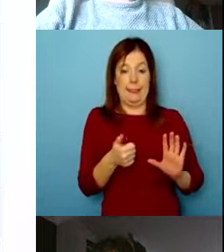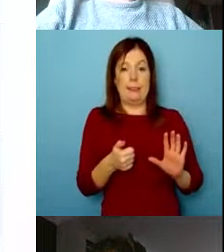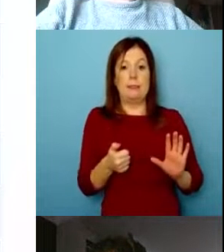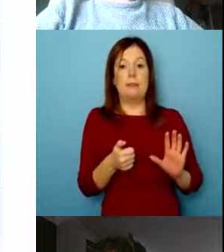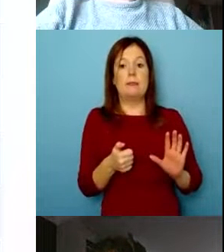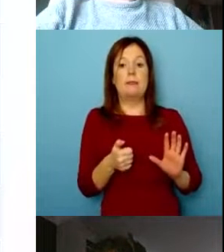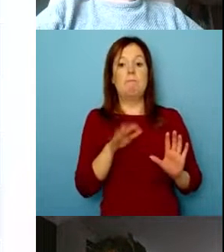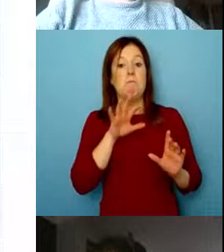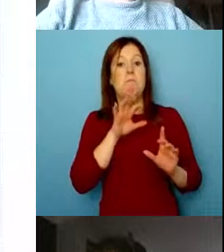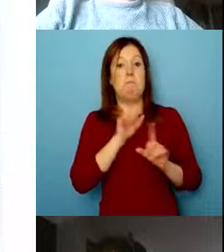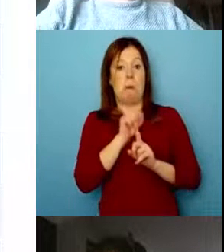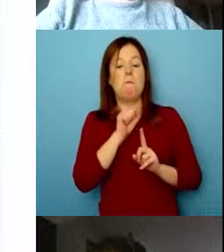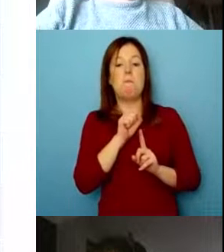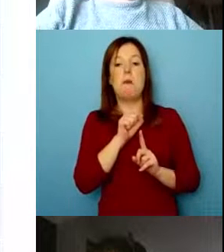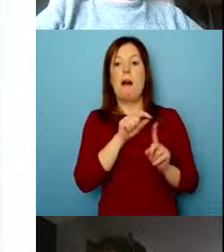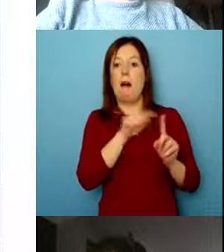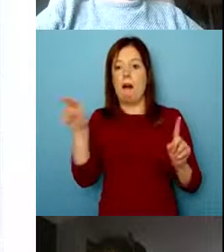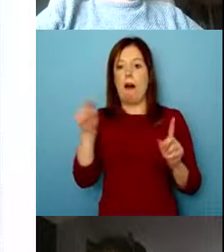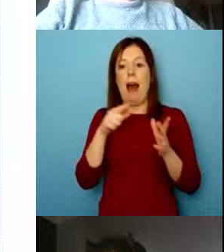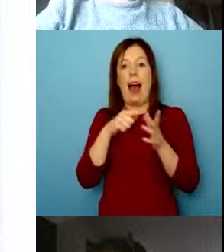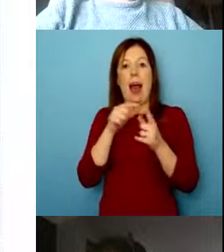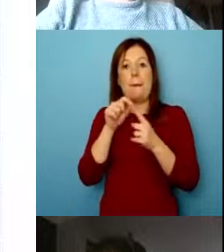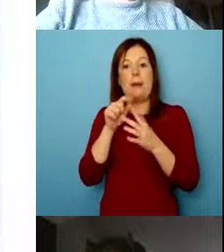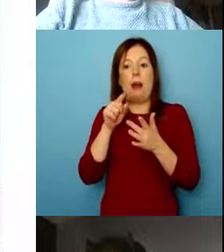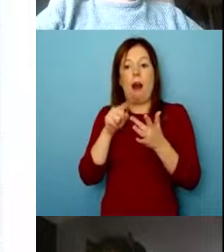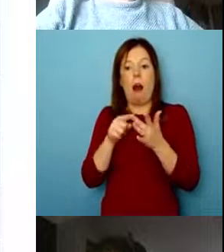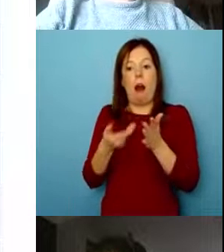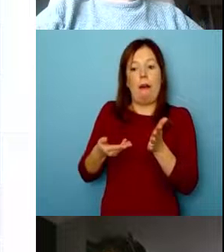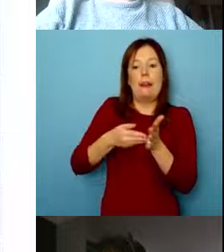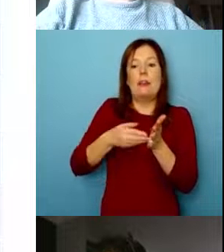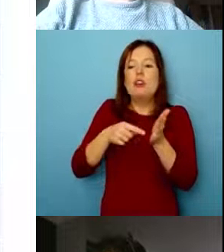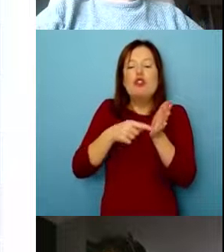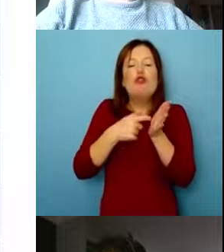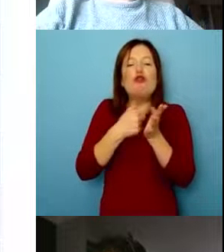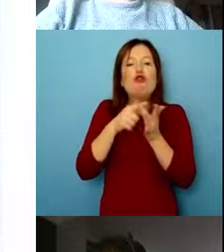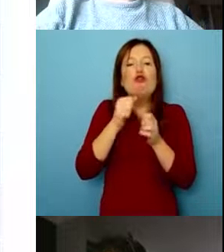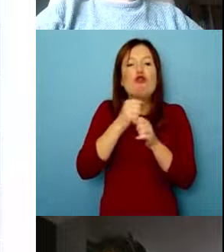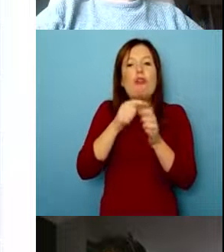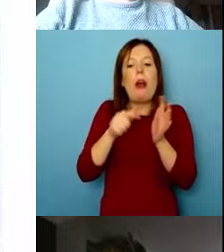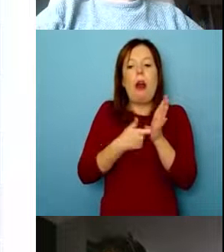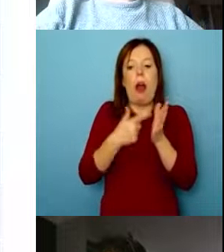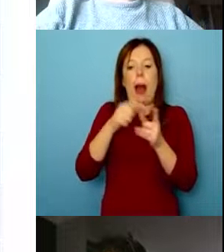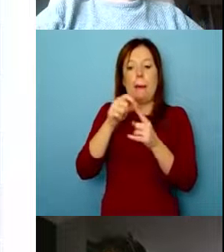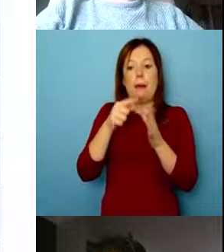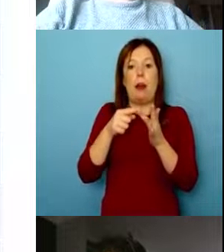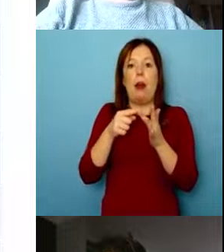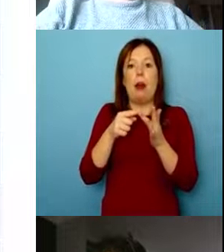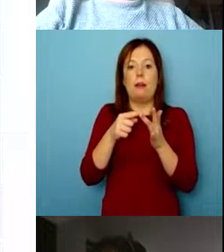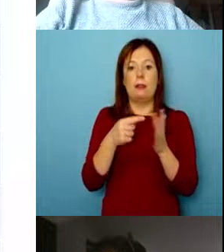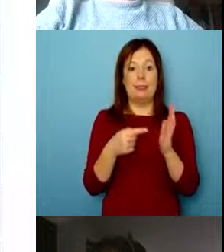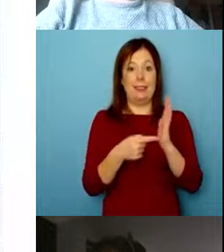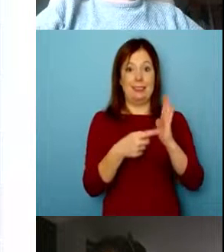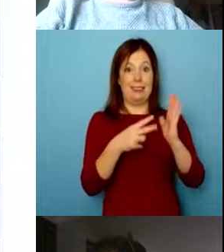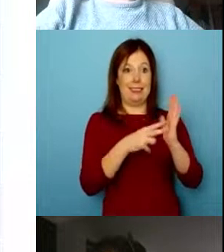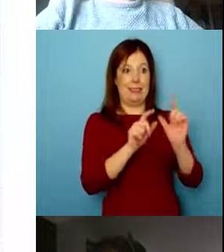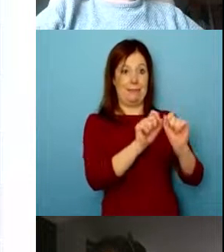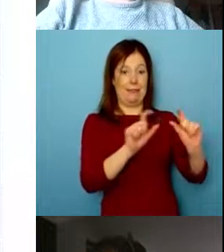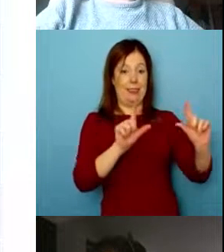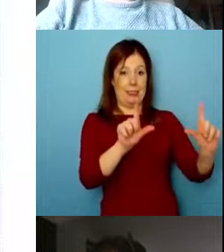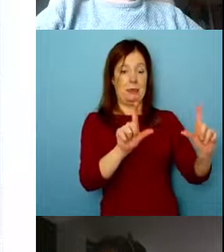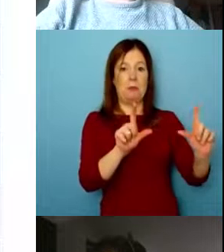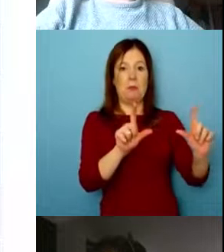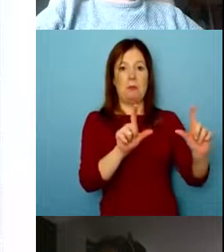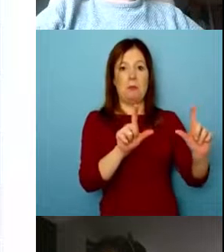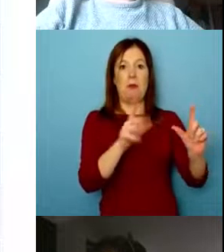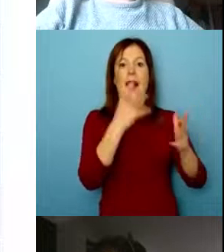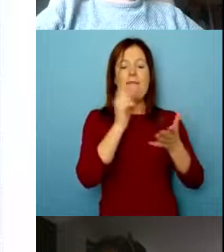But this trigger API added into 2.04 will extend this. So if the TV device supports maybe some